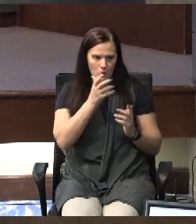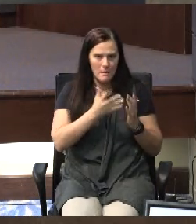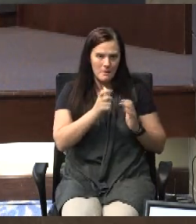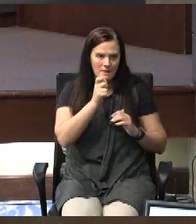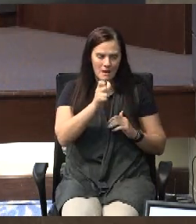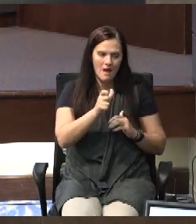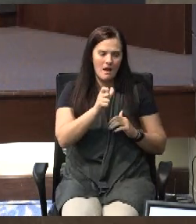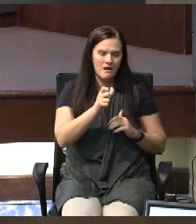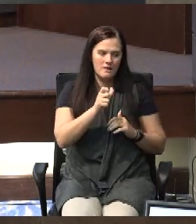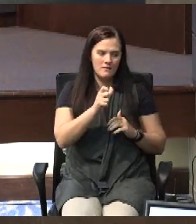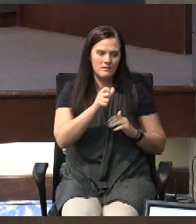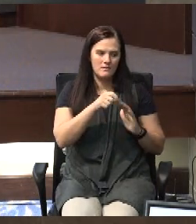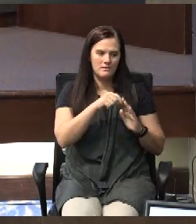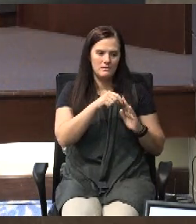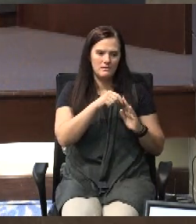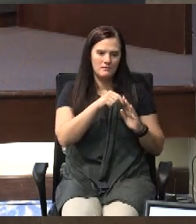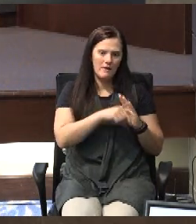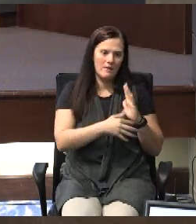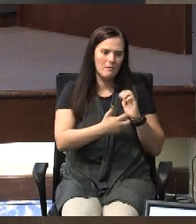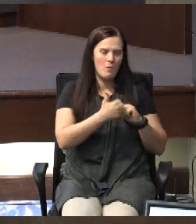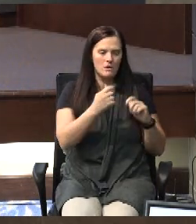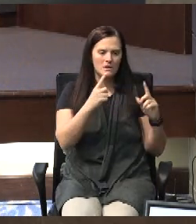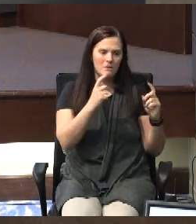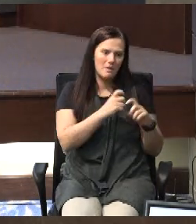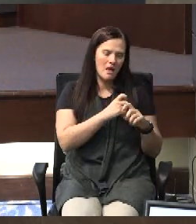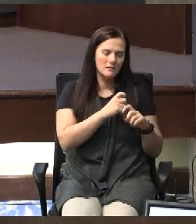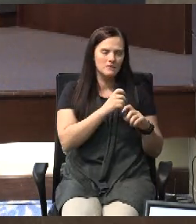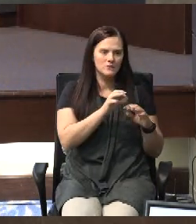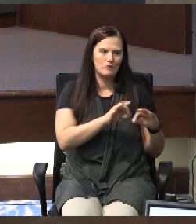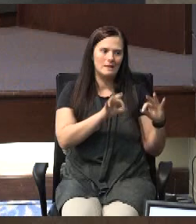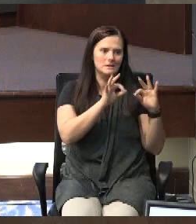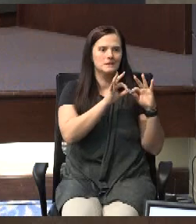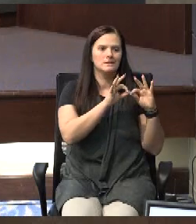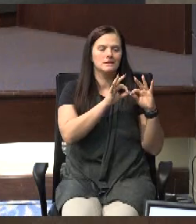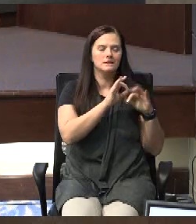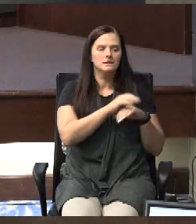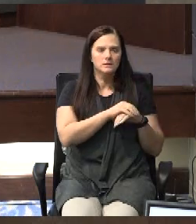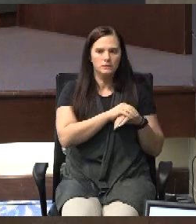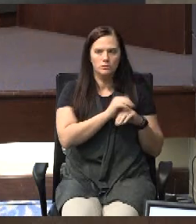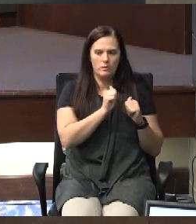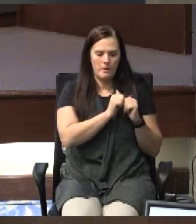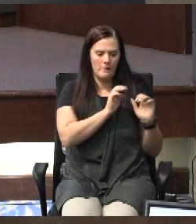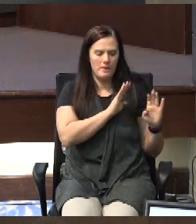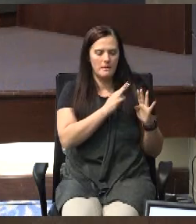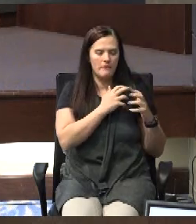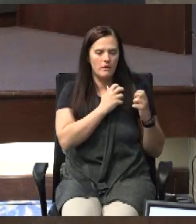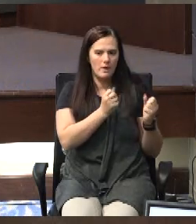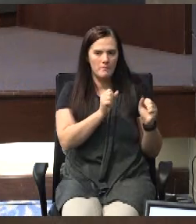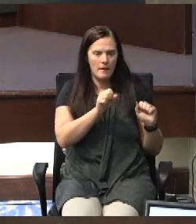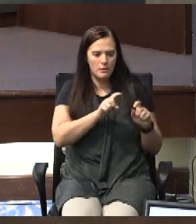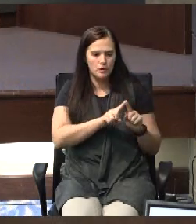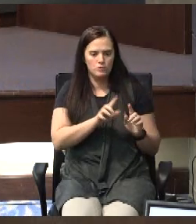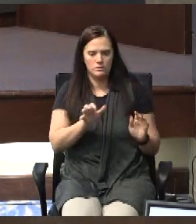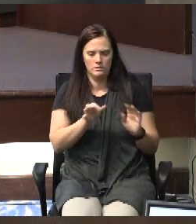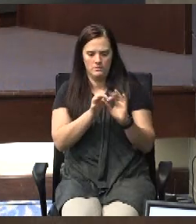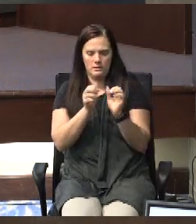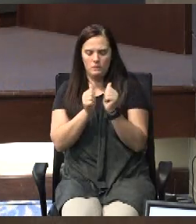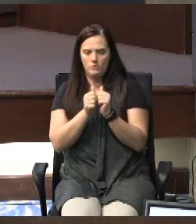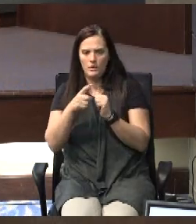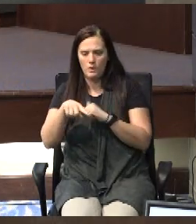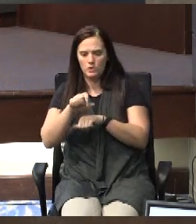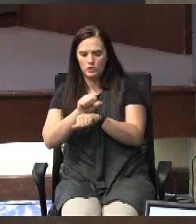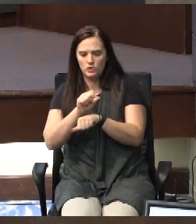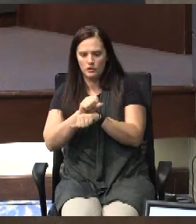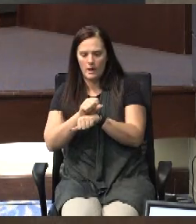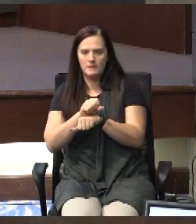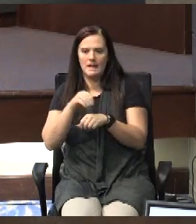aren't in the depths of the most complex crises with behavioral health, to be able to get connected to those jobs